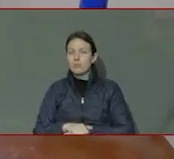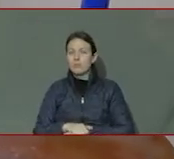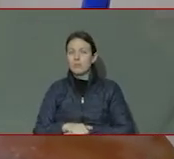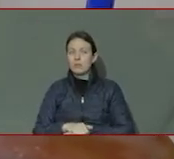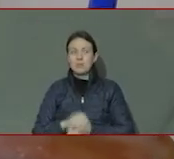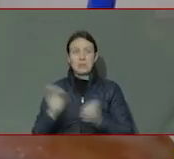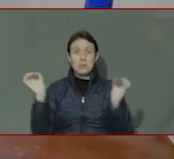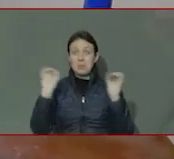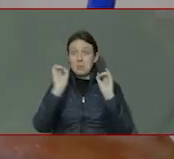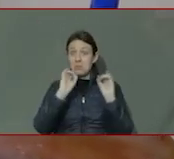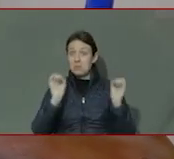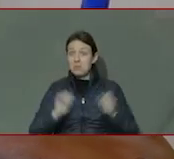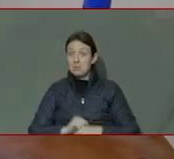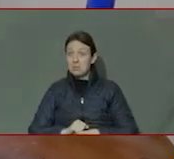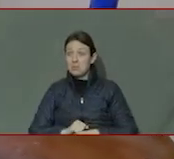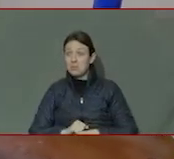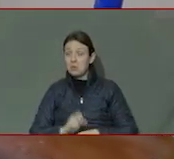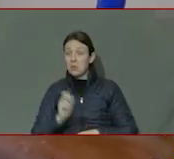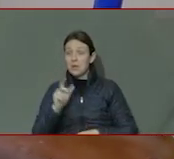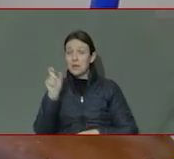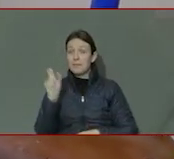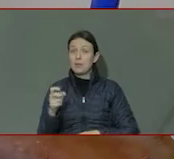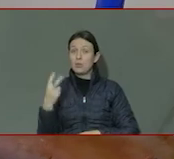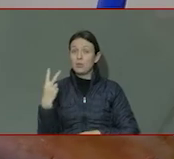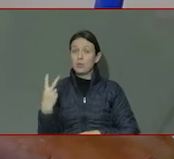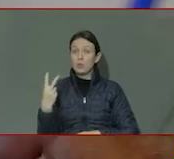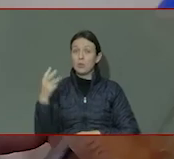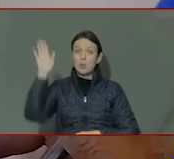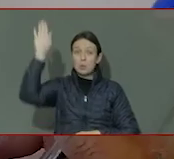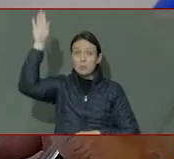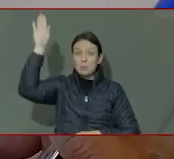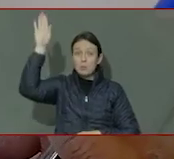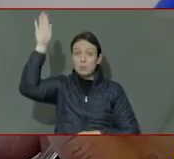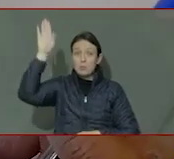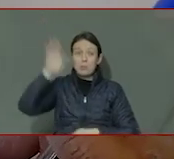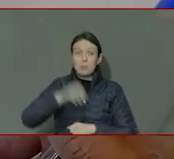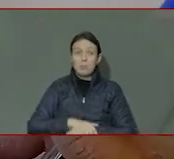I see no hands. Who of you say diagram 2?